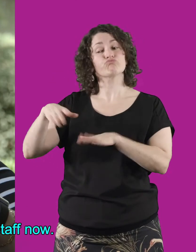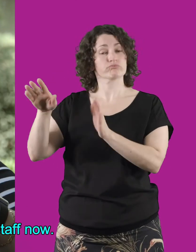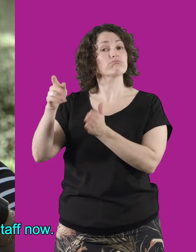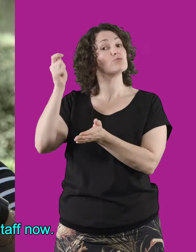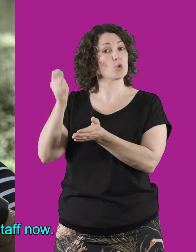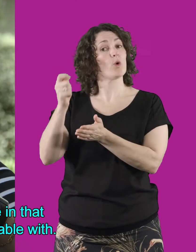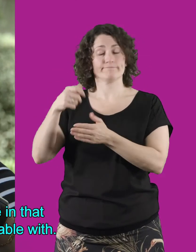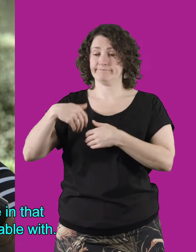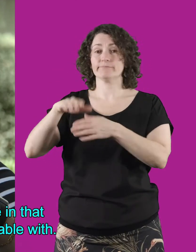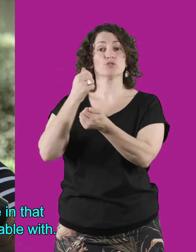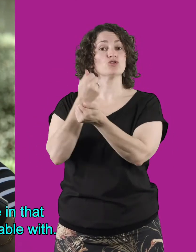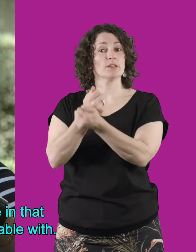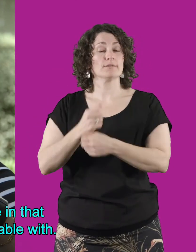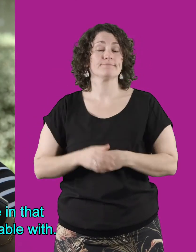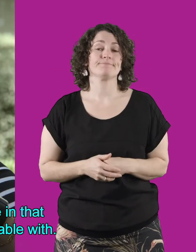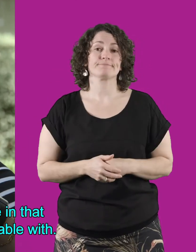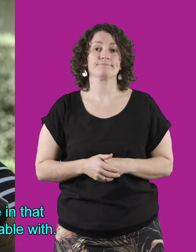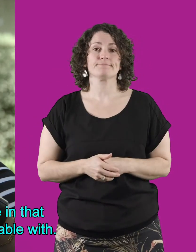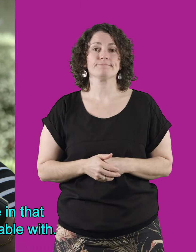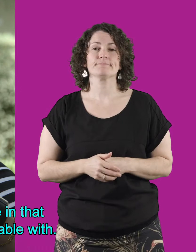own staff now. I don't let